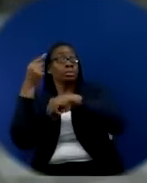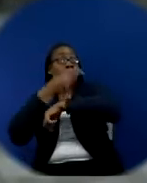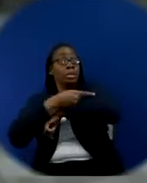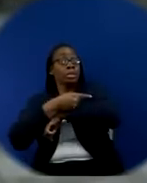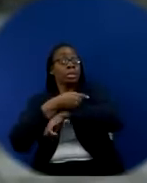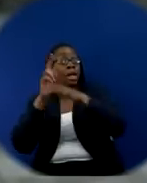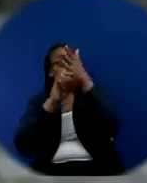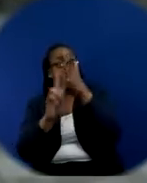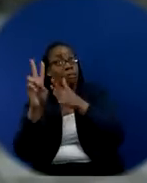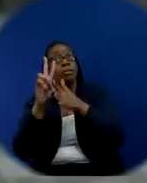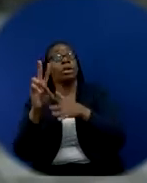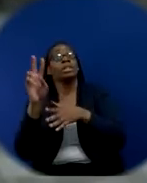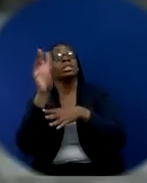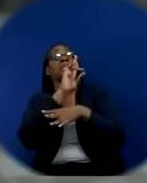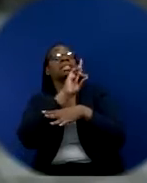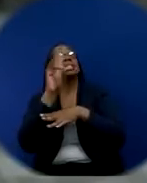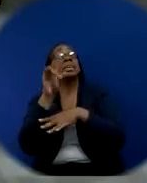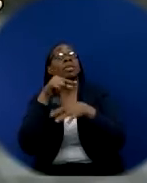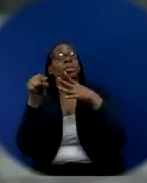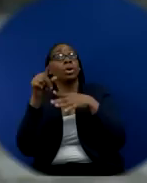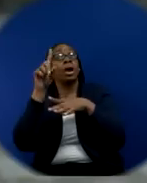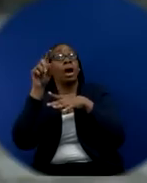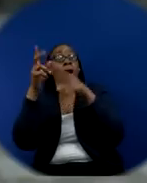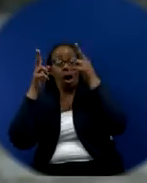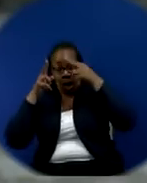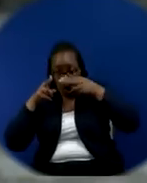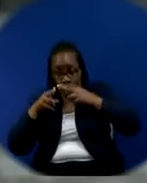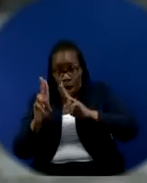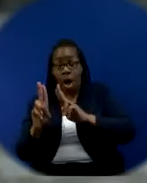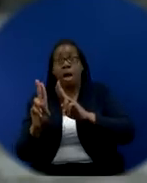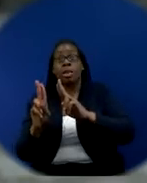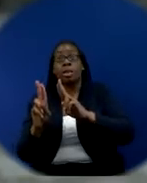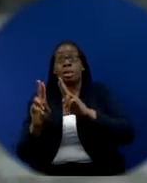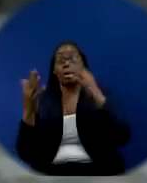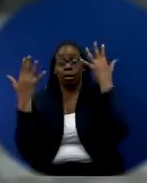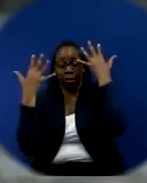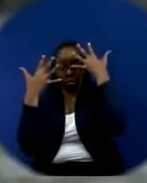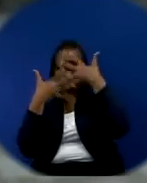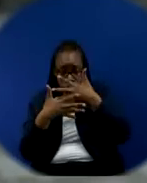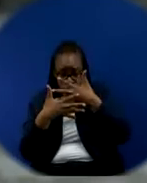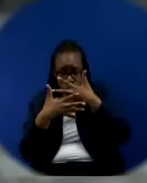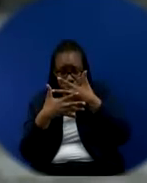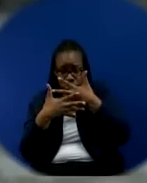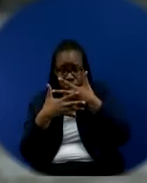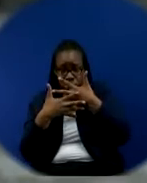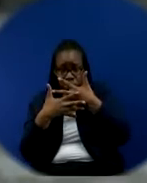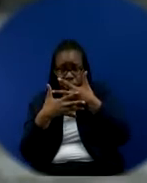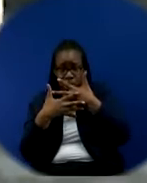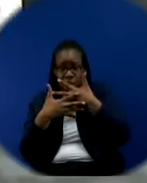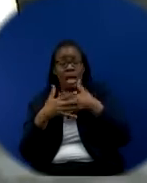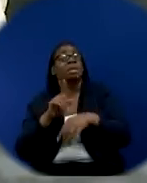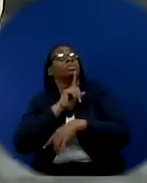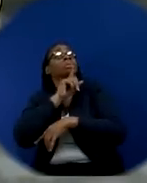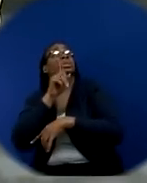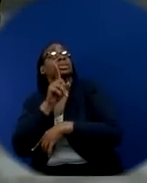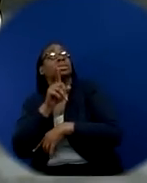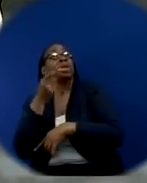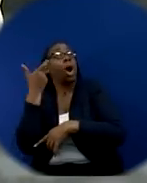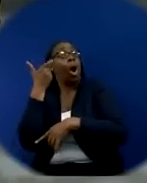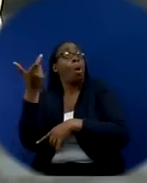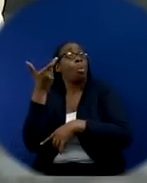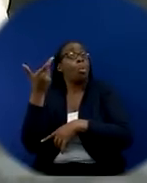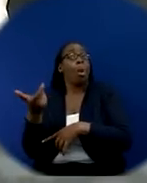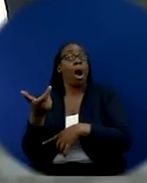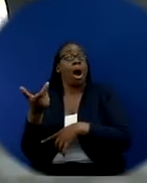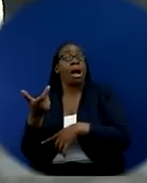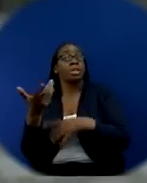through 11, he talks about honor and humiliation. He talks about humility, to be sure. Watch what happens in